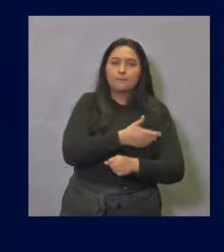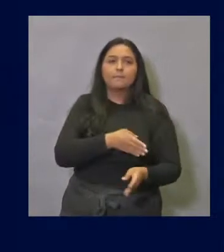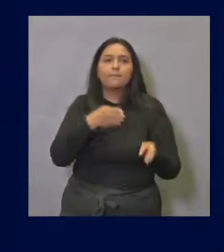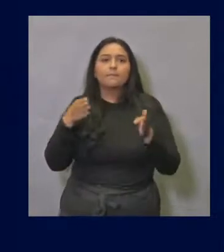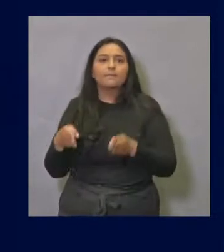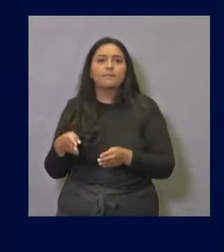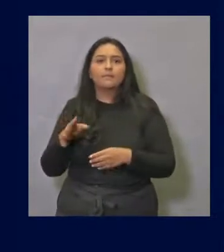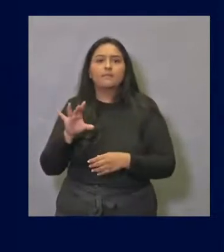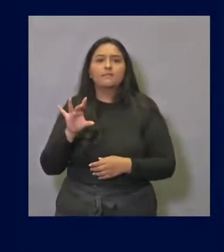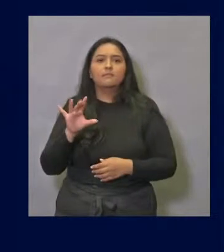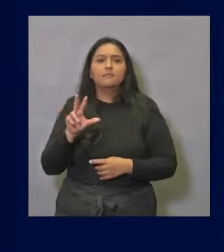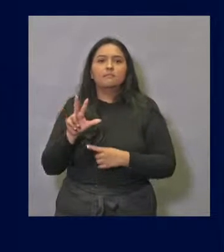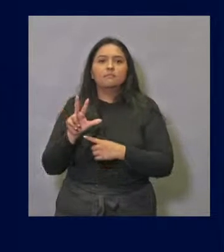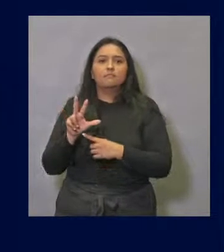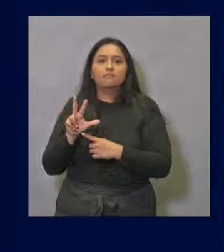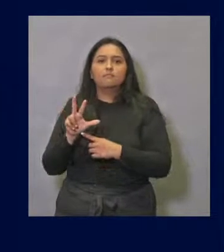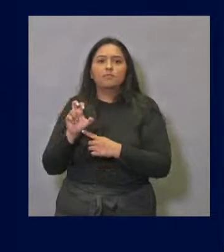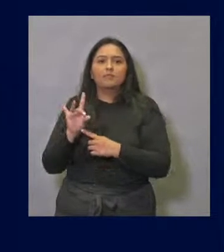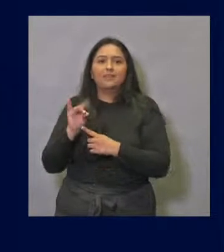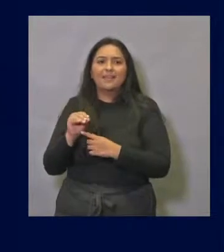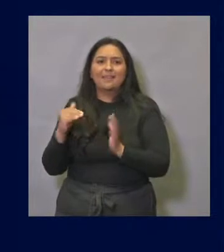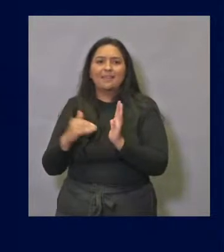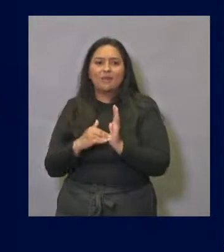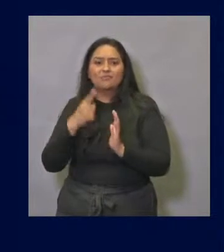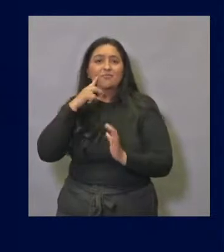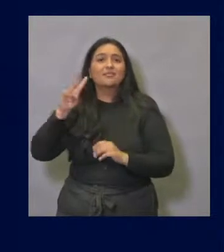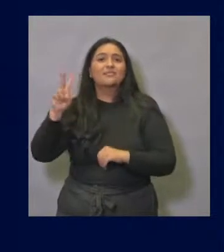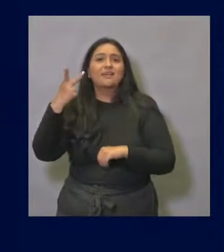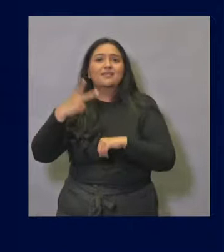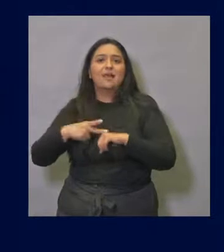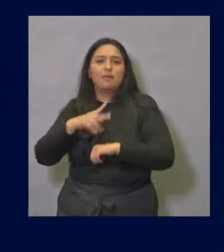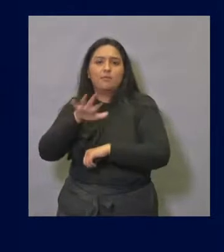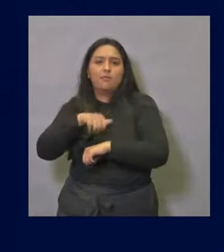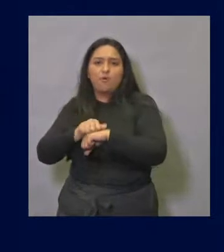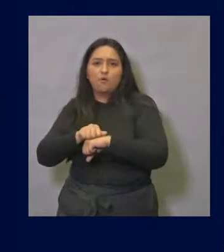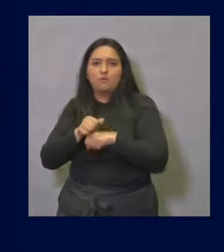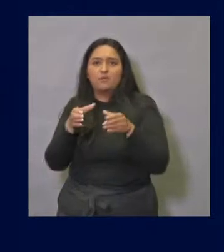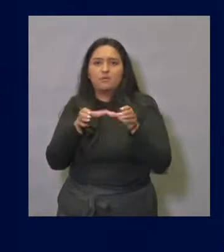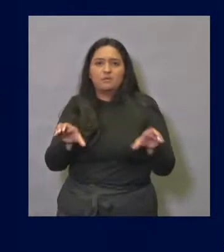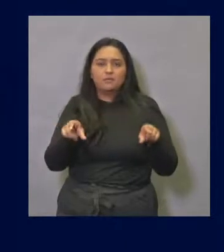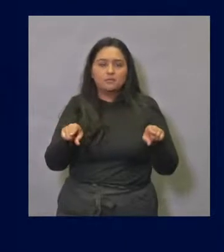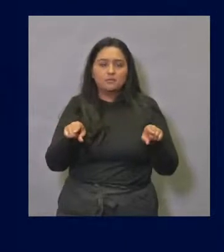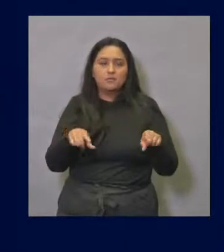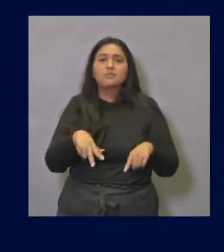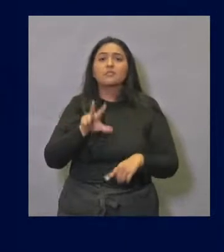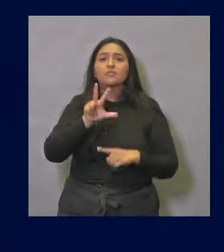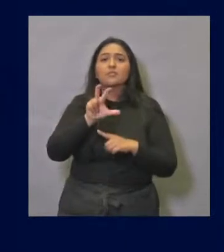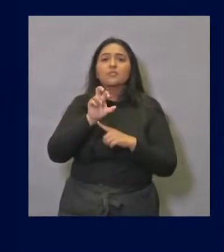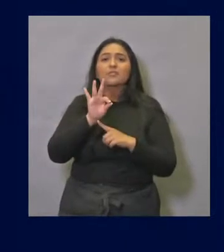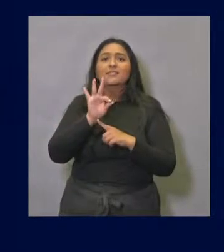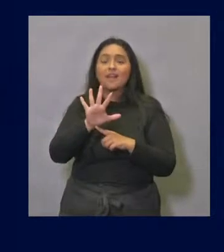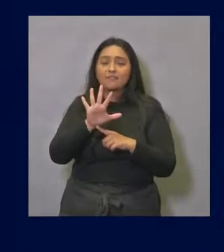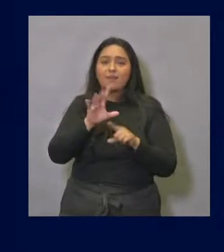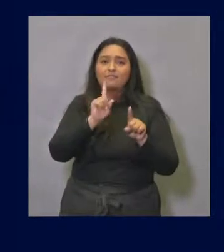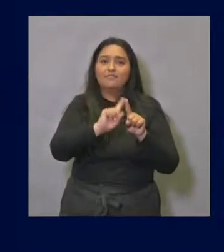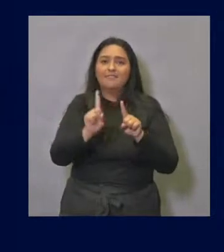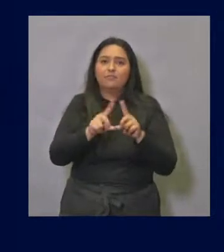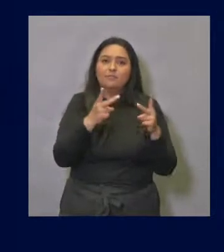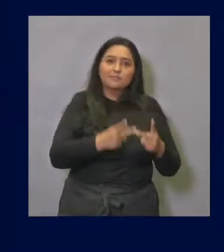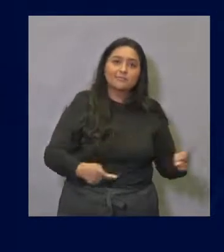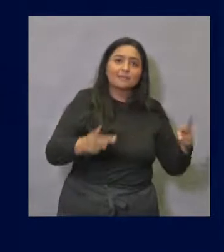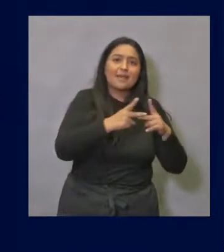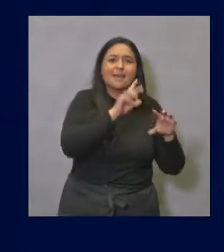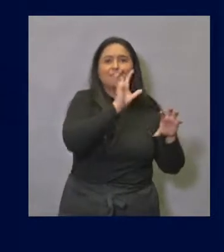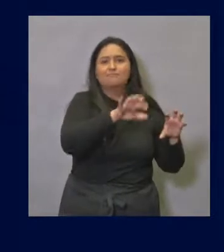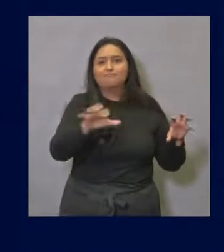183,600 doses that are needed for second appointments. There are 395 vaccination sites that are offering